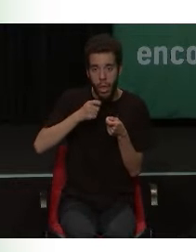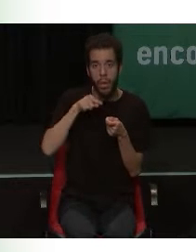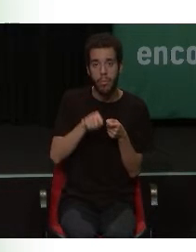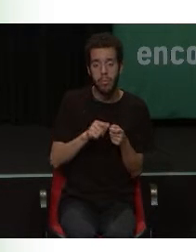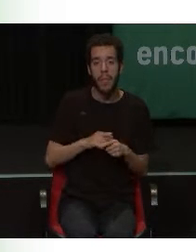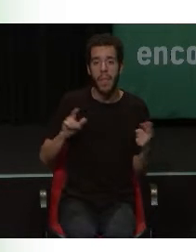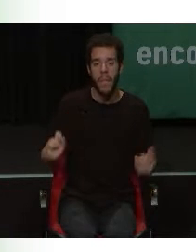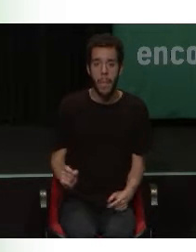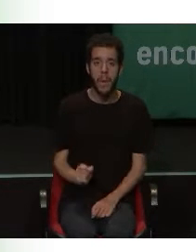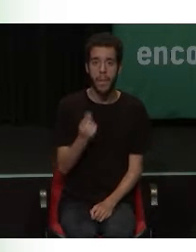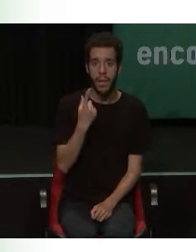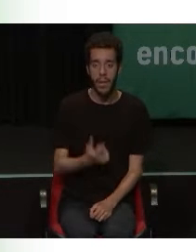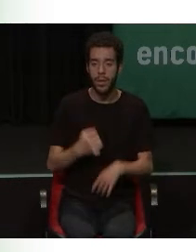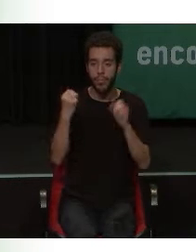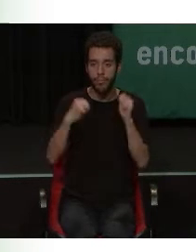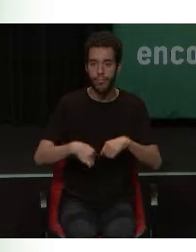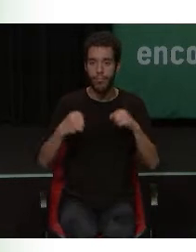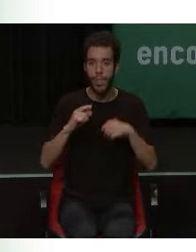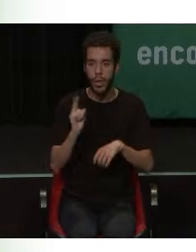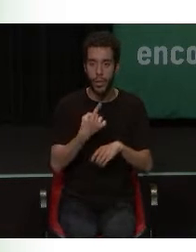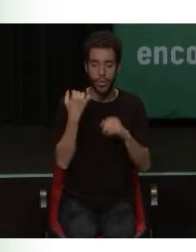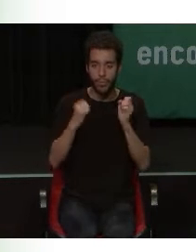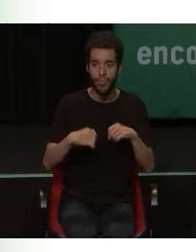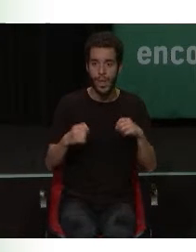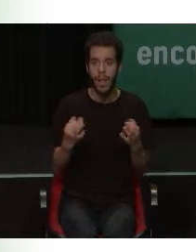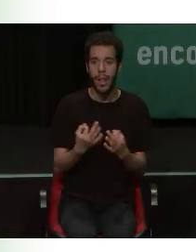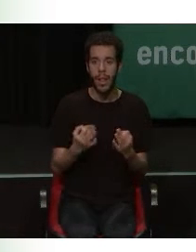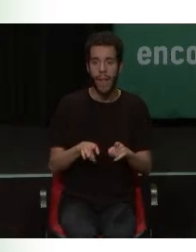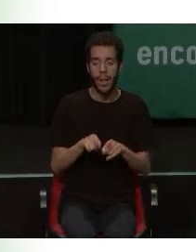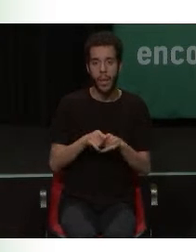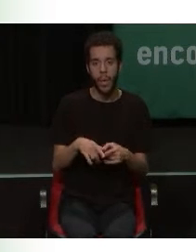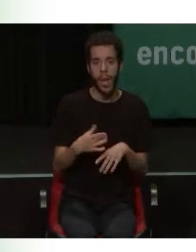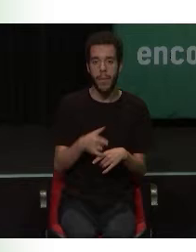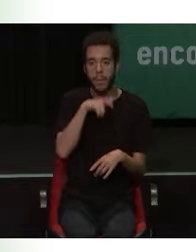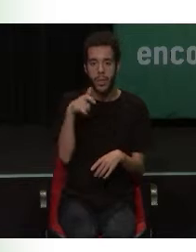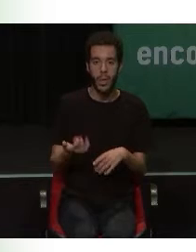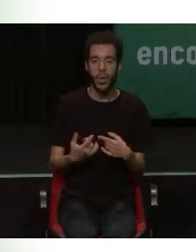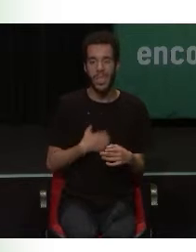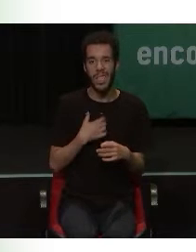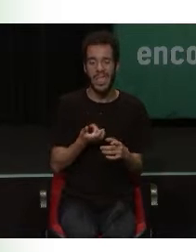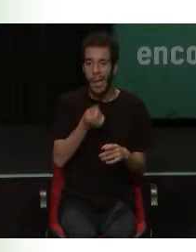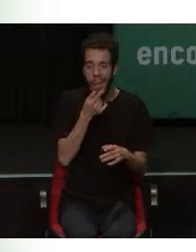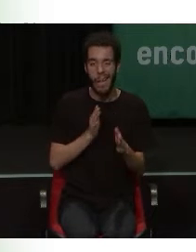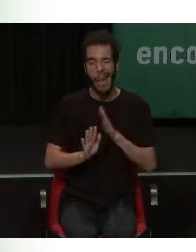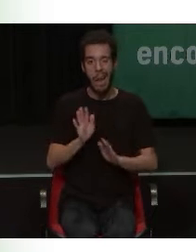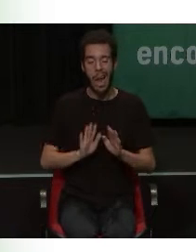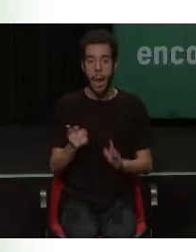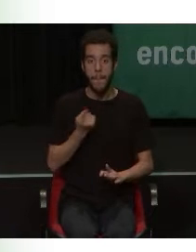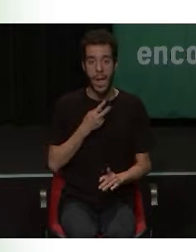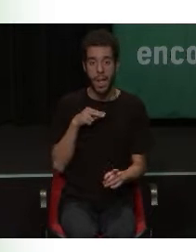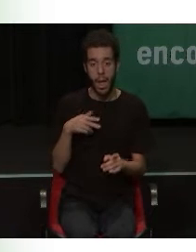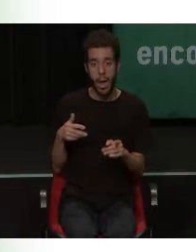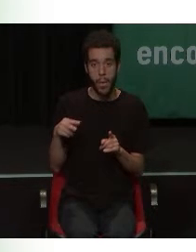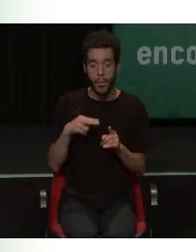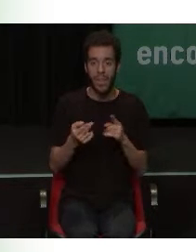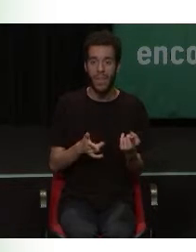for the first time it became consensual that antibiotic resistance